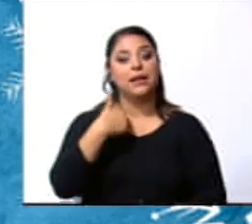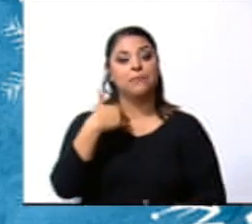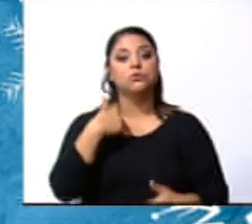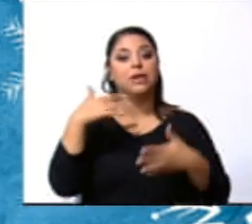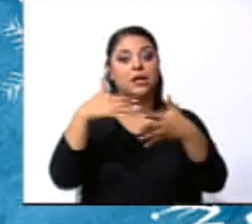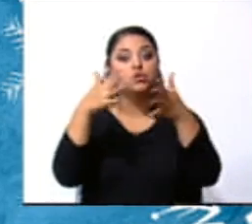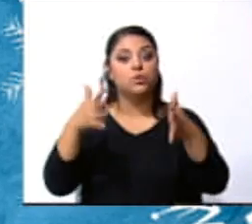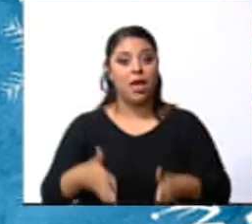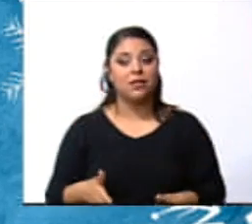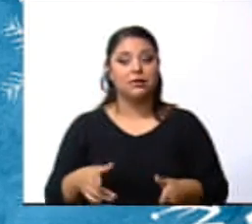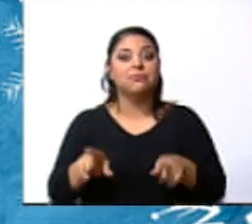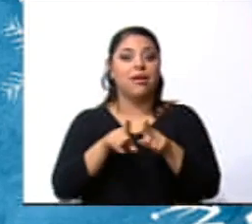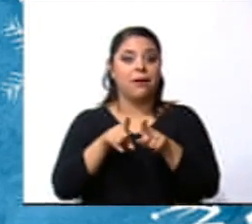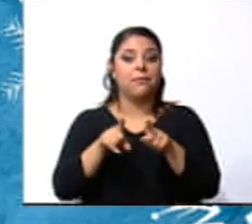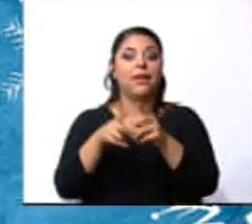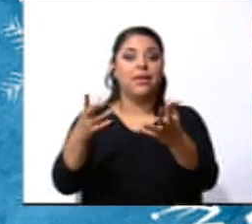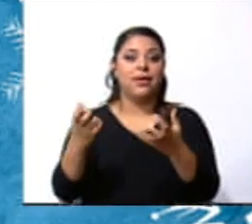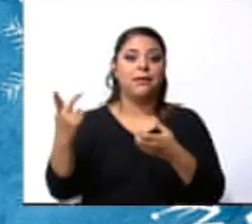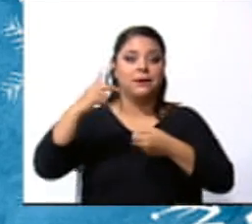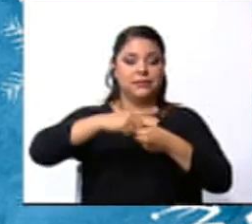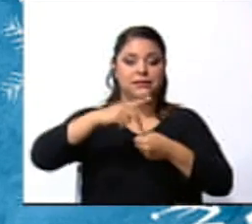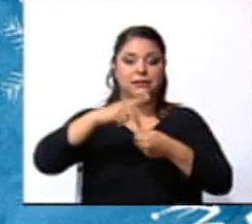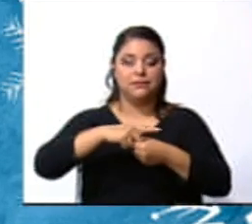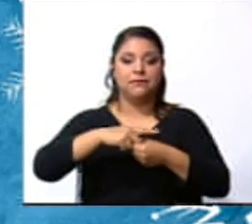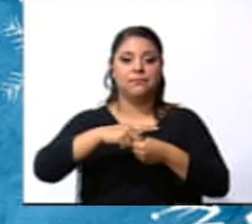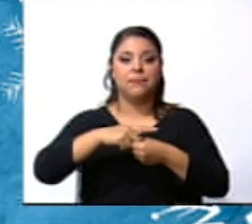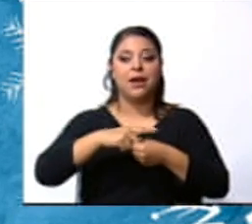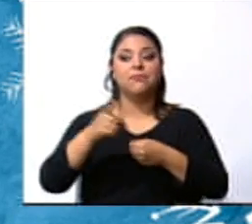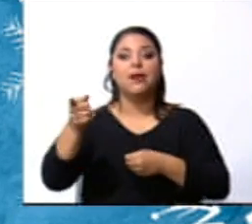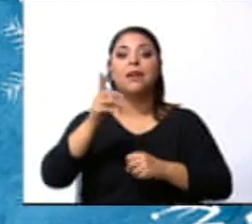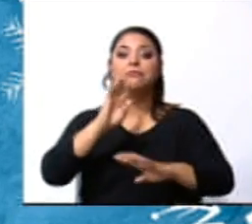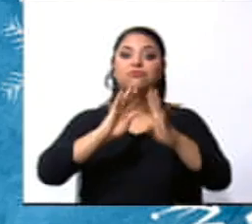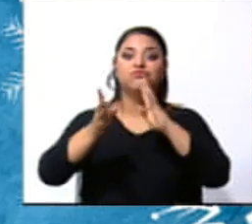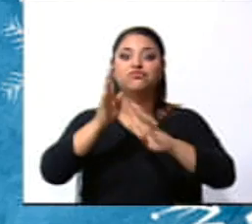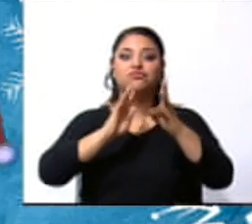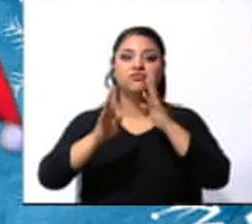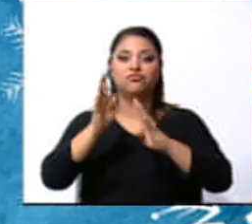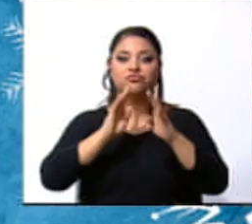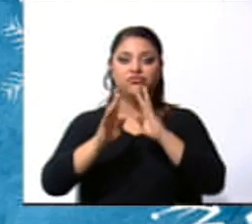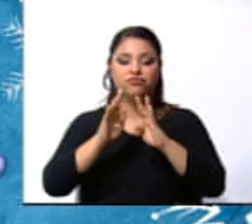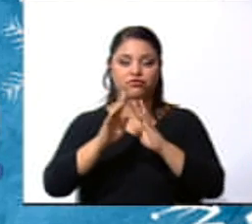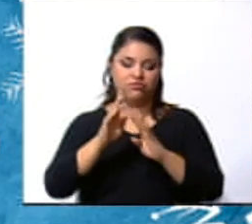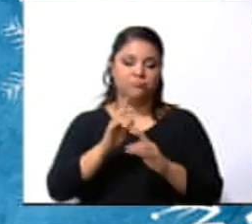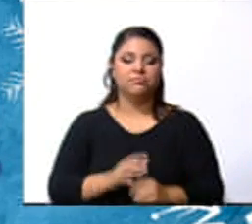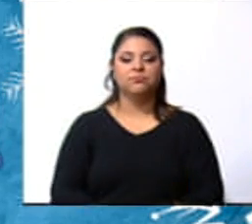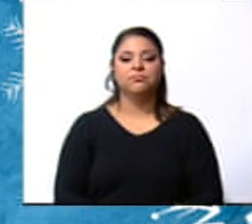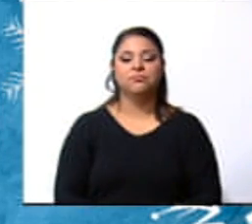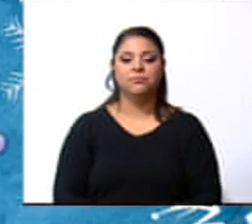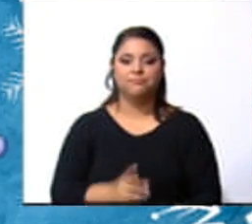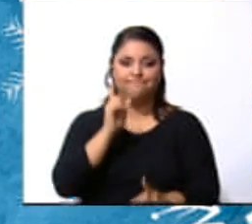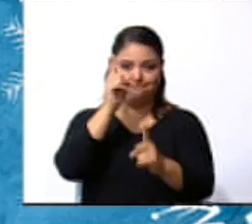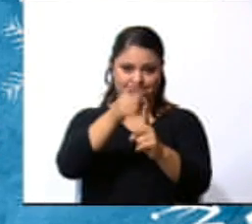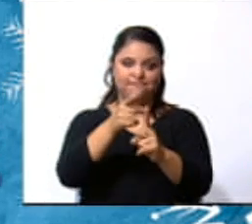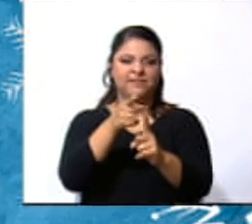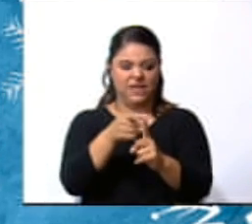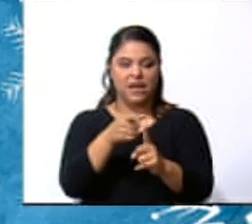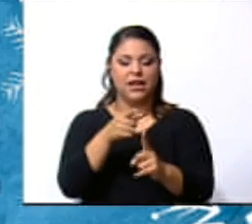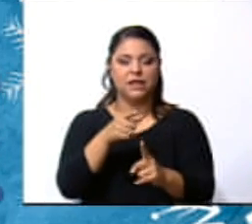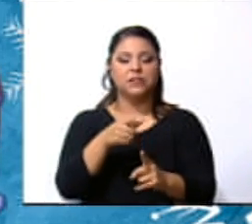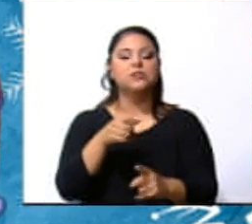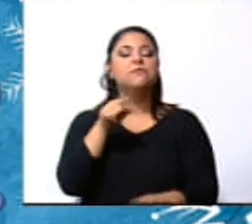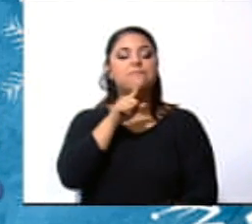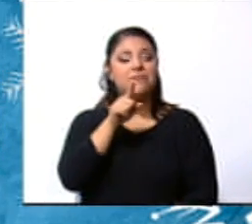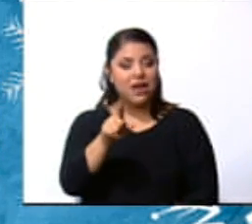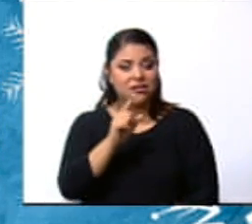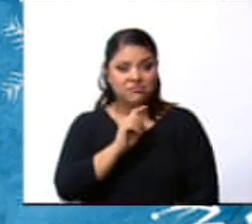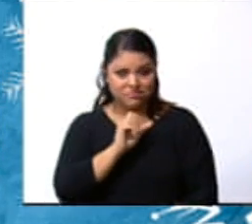is participating in the impromptu conversation contest. Really, Teacher Graven? Yes,